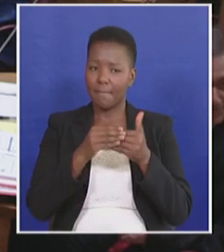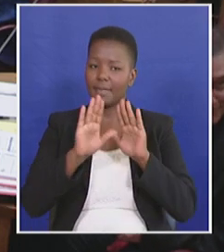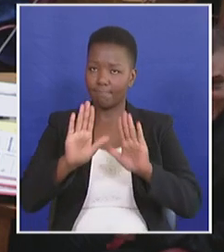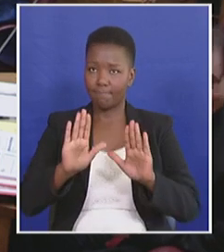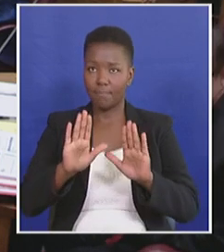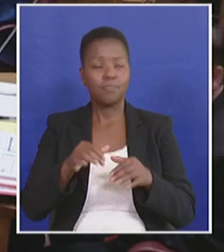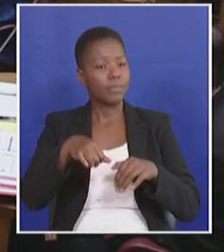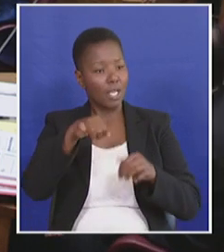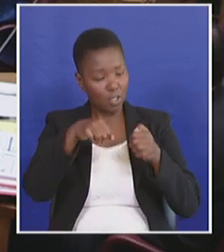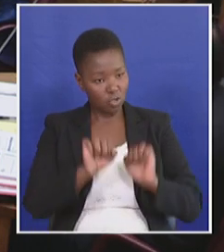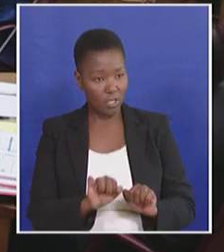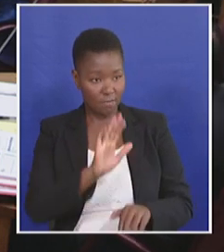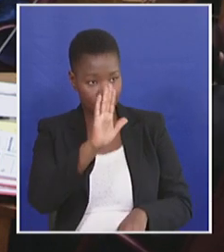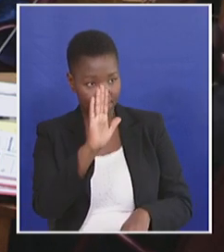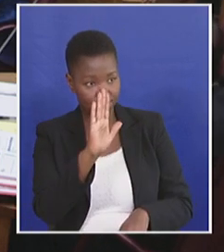Chair.